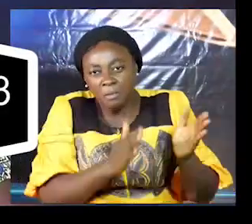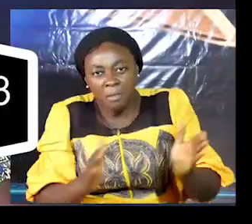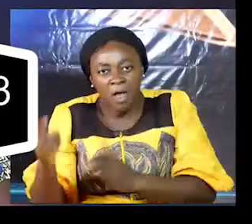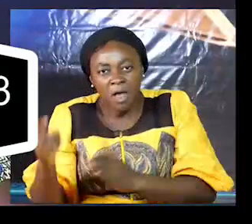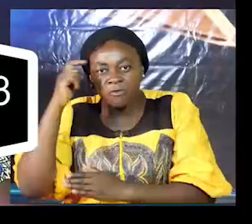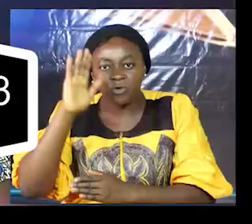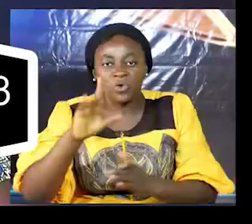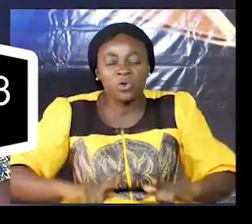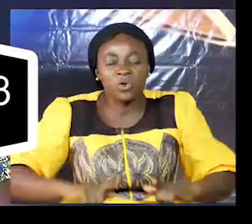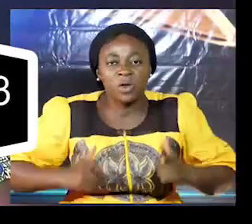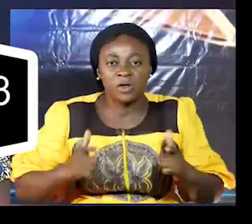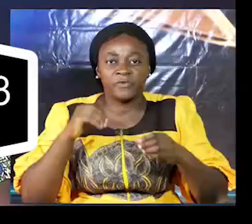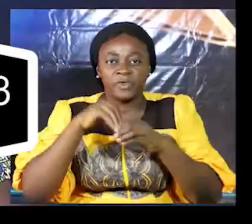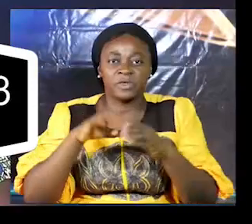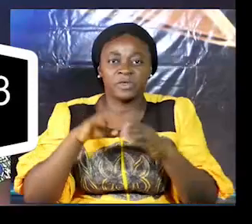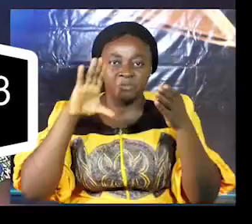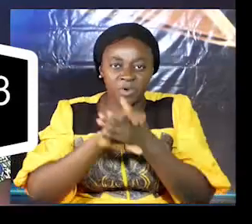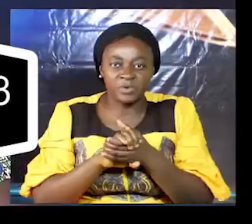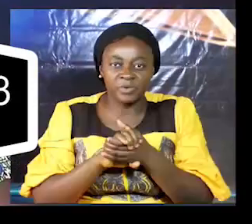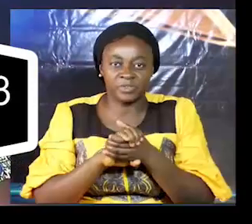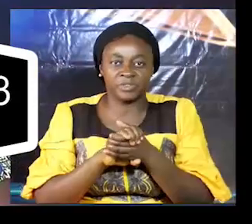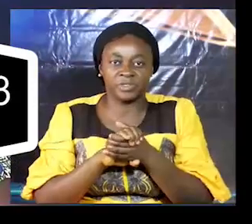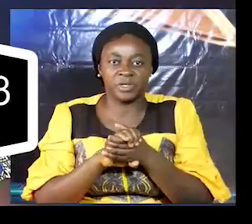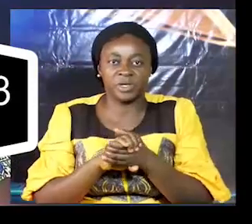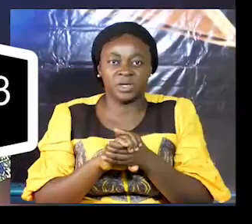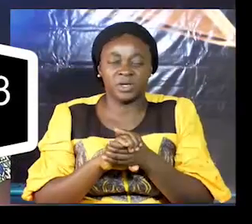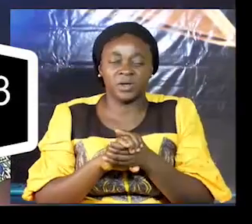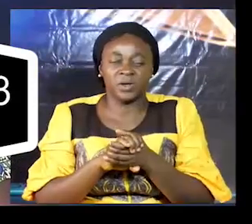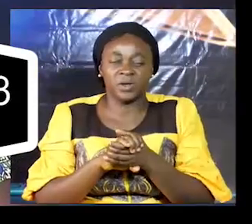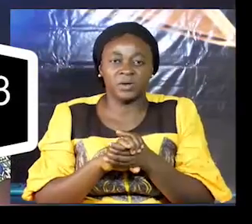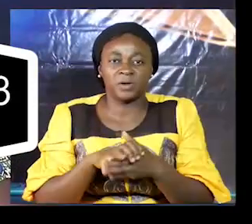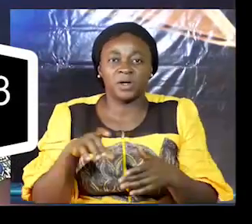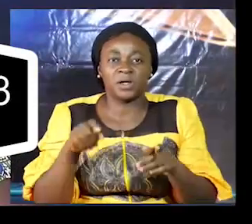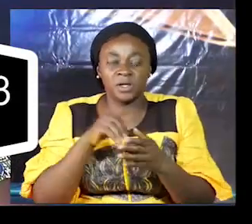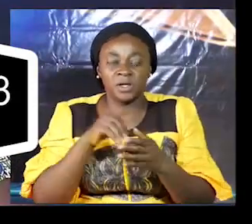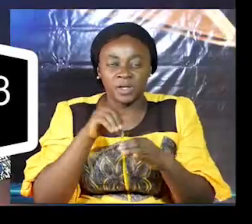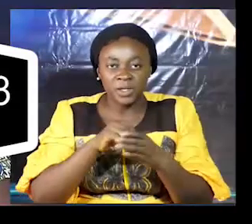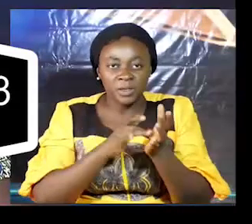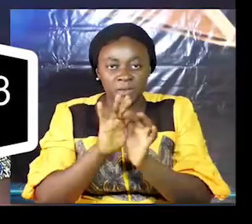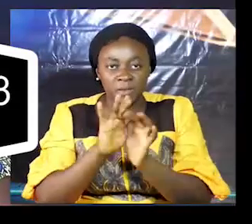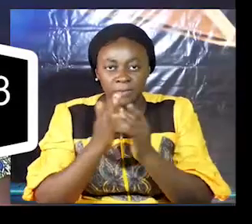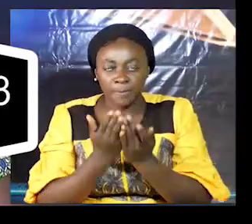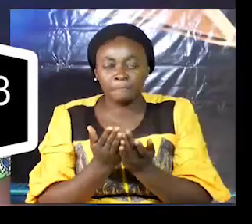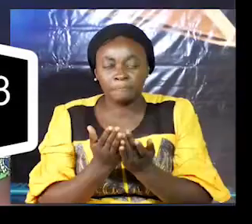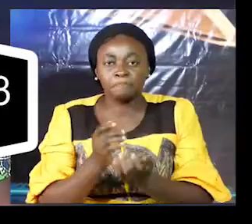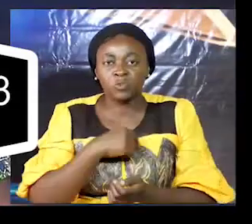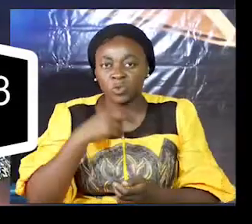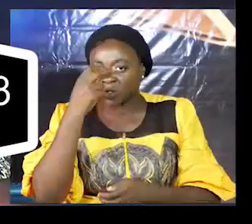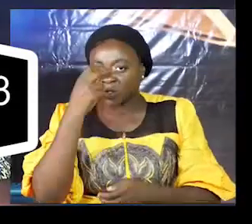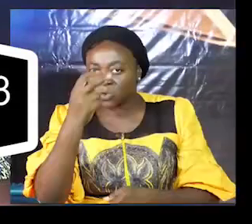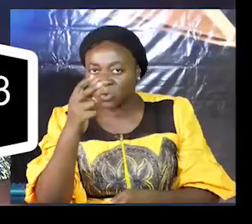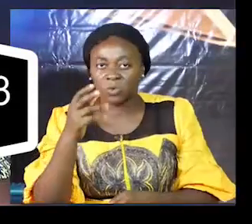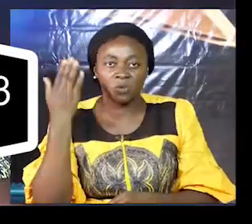we saw, even in the word of God at this moment. The Bible said in the book of John chapter 10 verse 4, it said, he will instruct